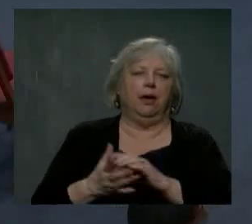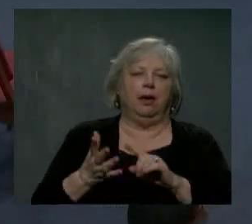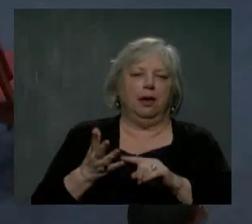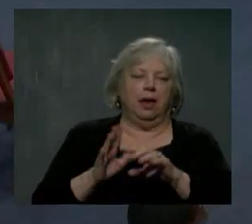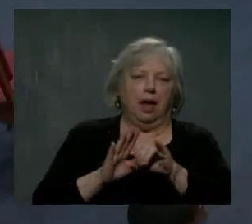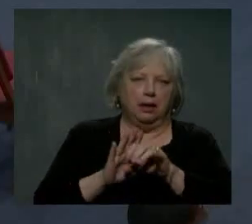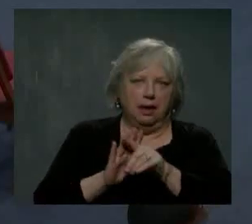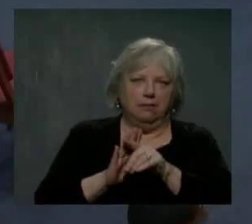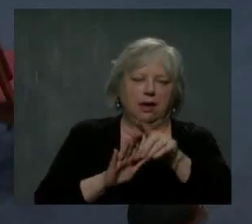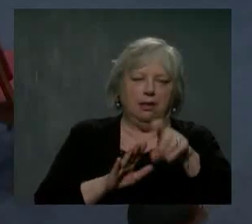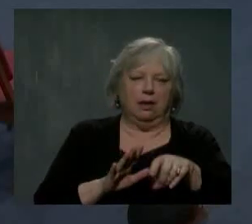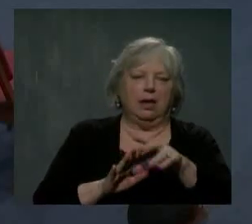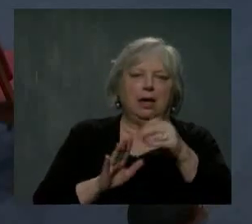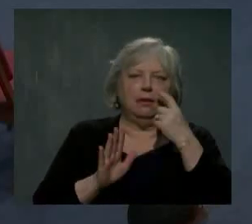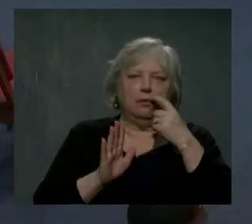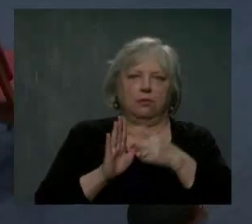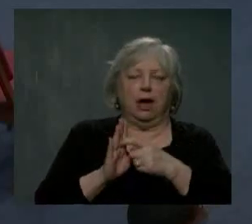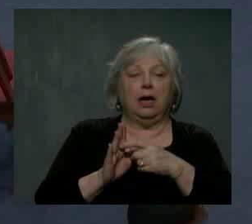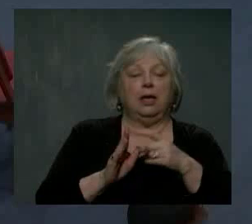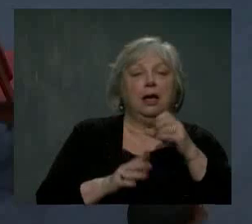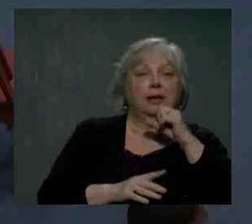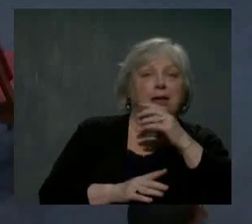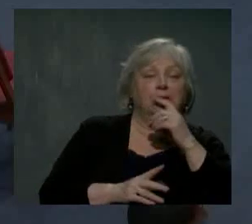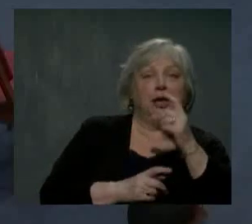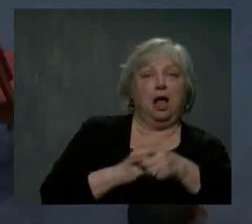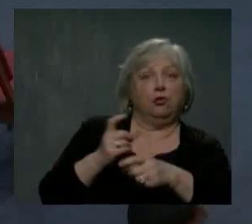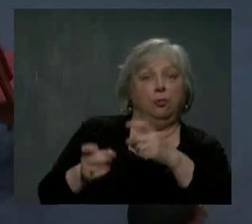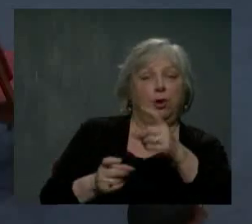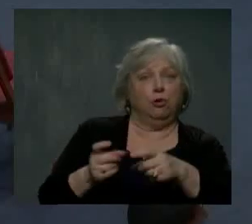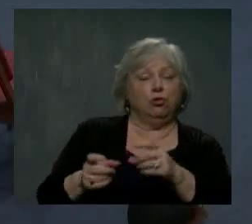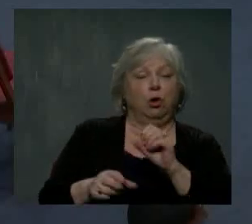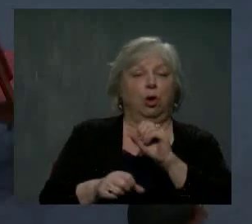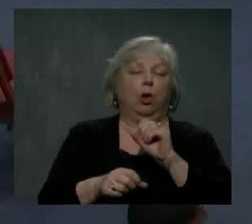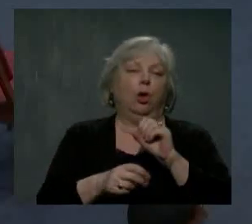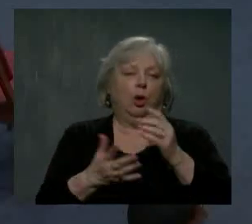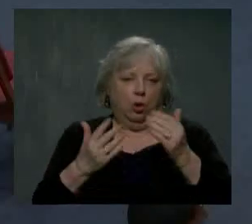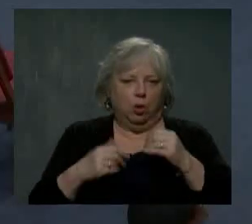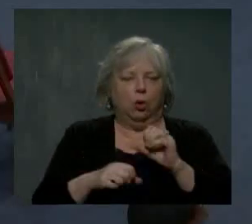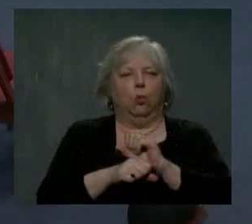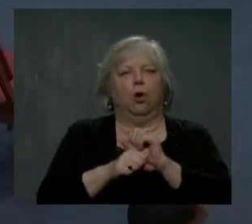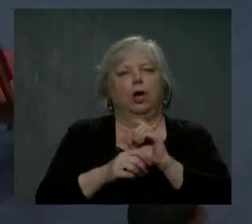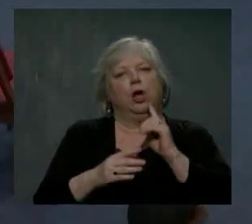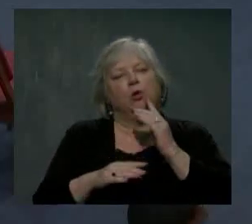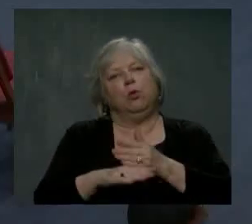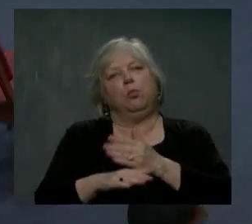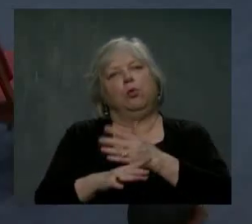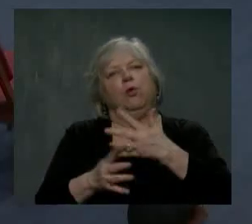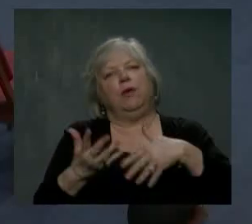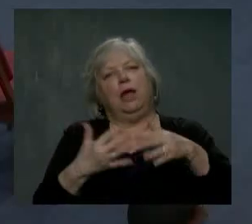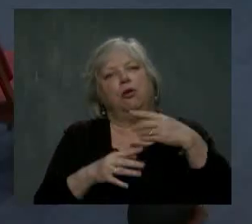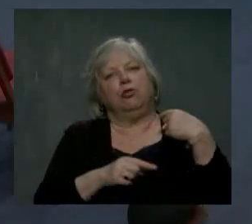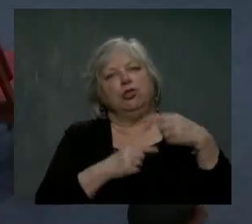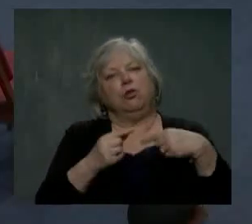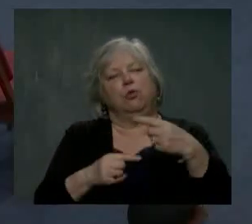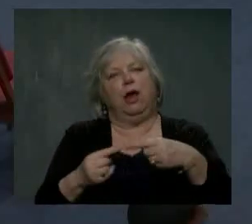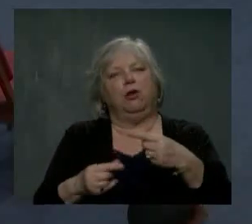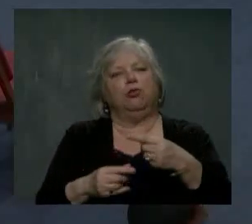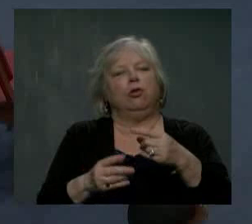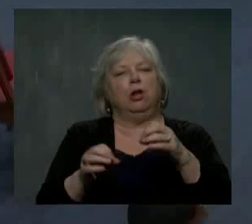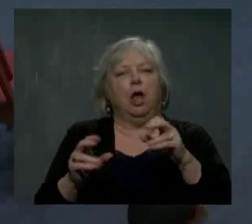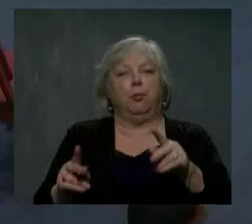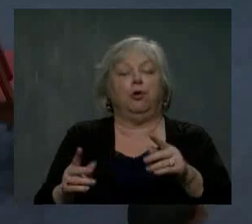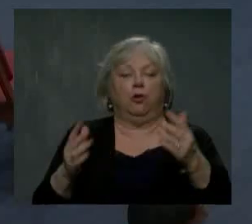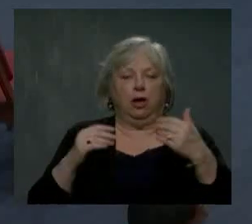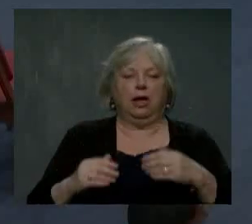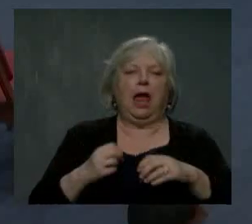identifying the needs and recognizing the contributions of seniors, working to improve intergenerational opportunities in the city, and advocating